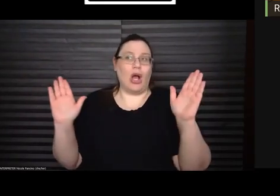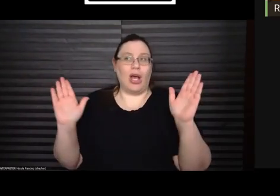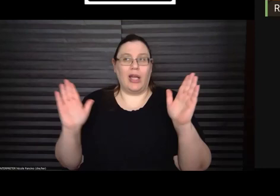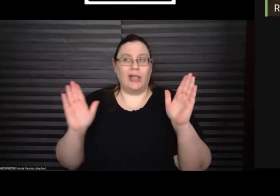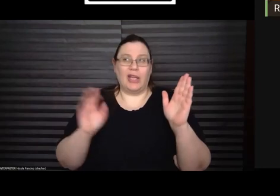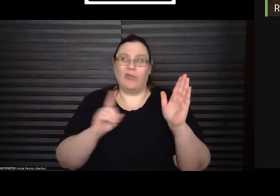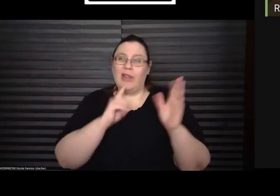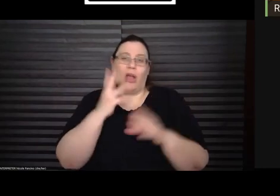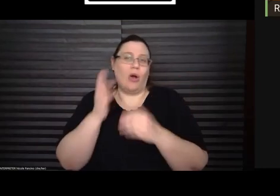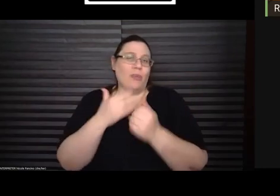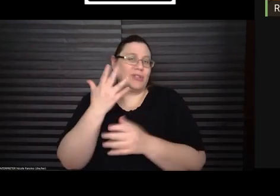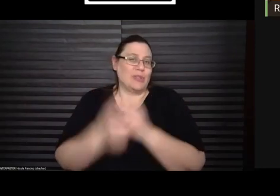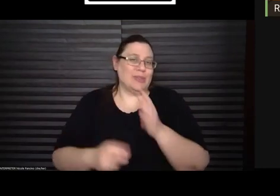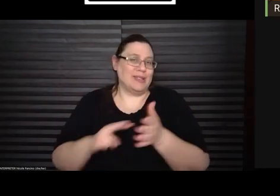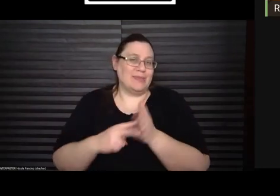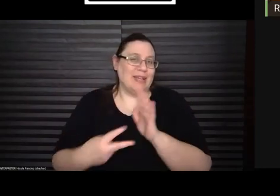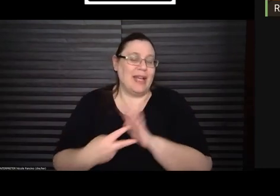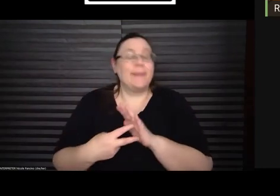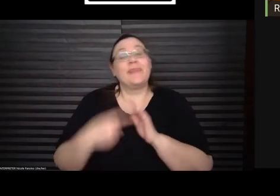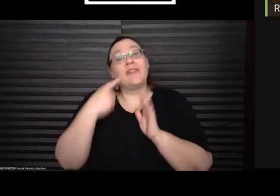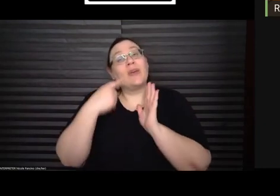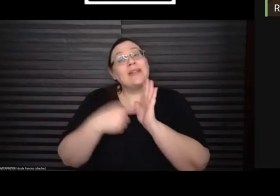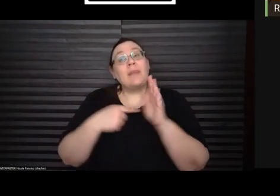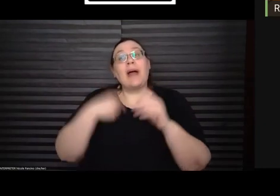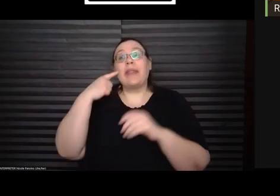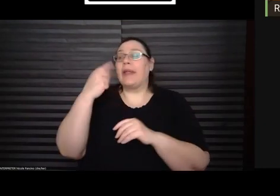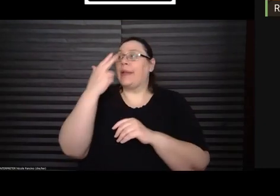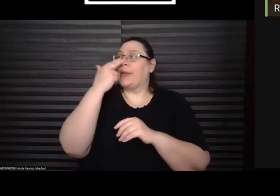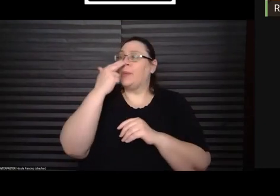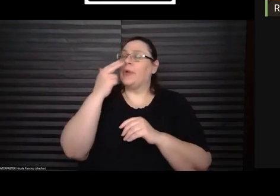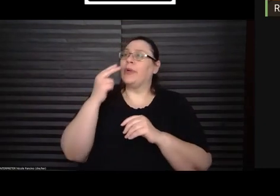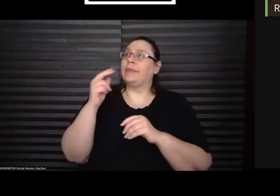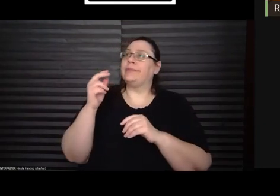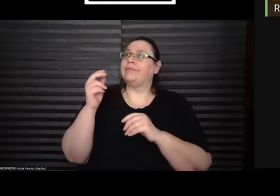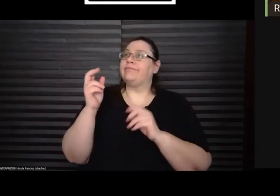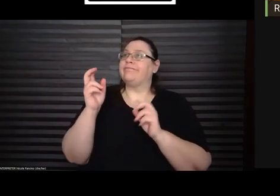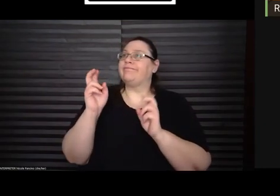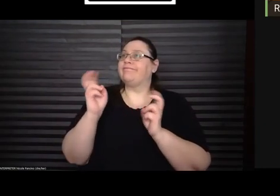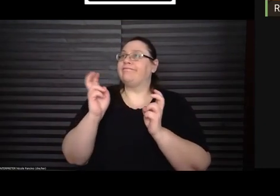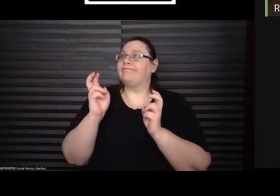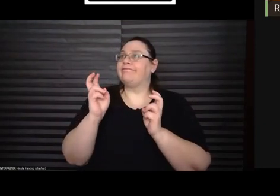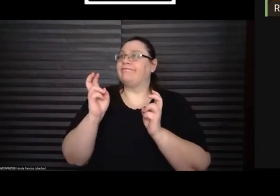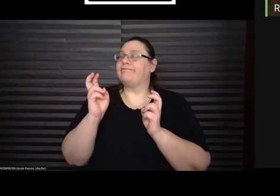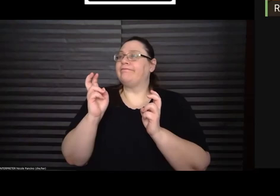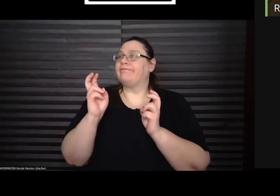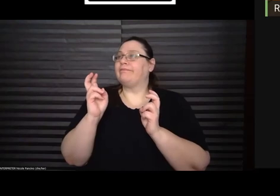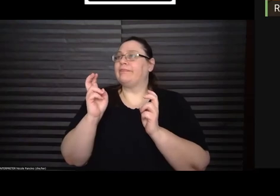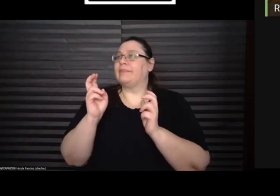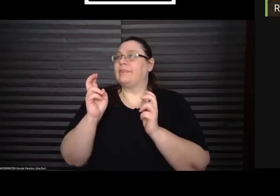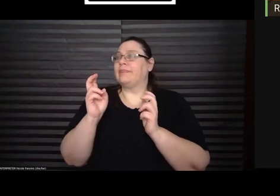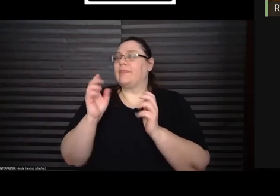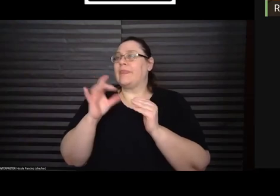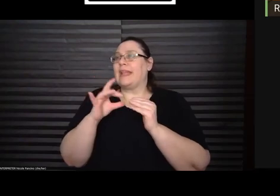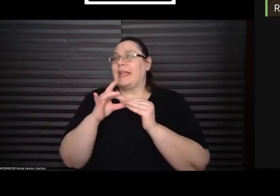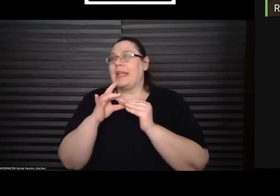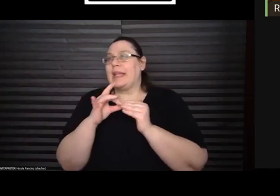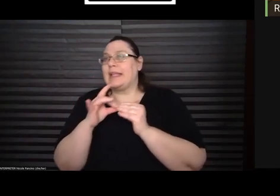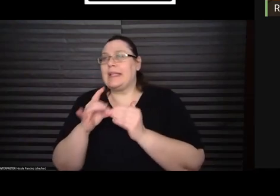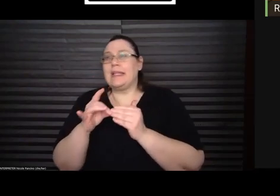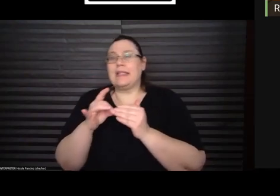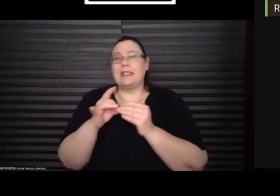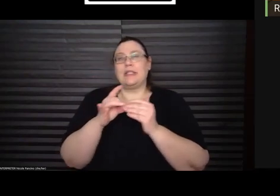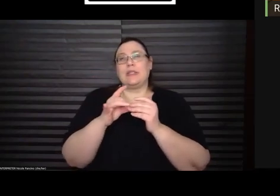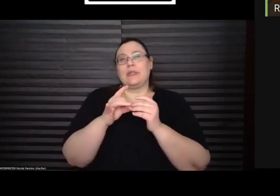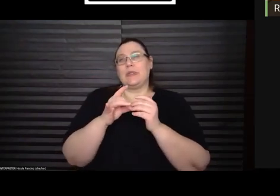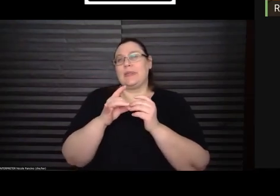of becomes not very meaningful because I almost think of humor as just there being like at least two notes in a sentence